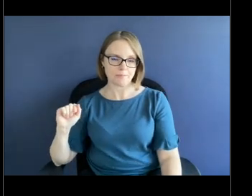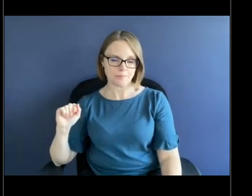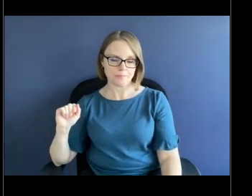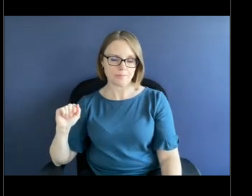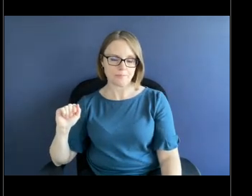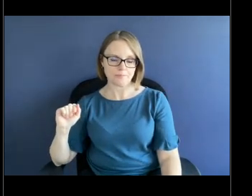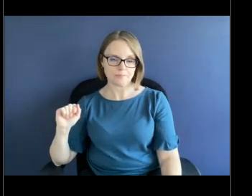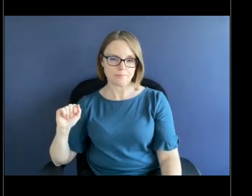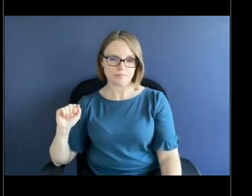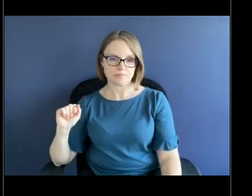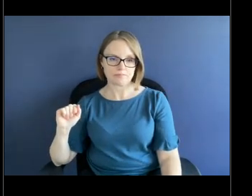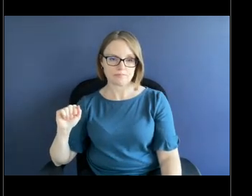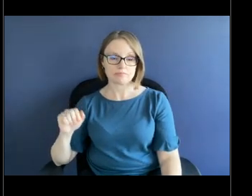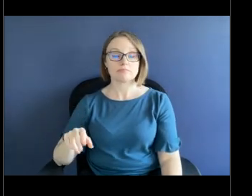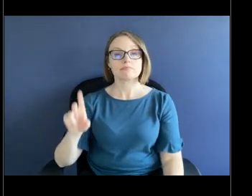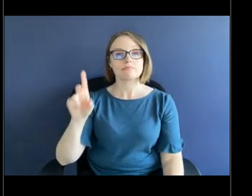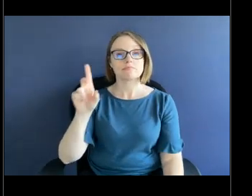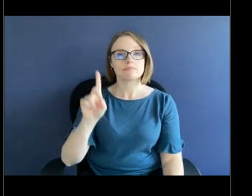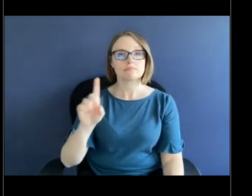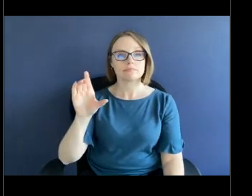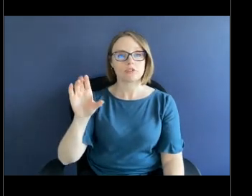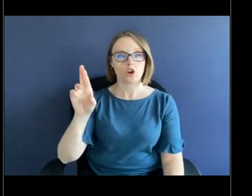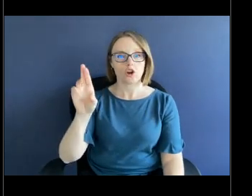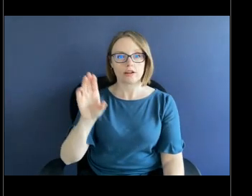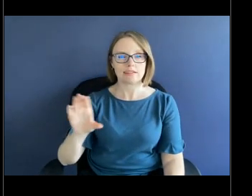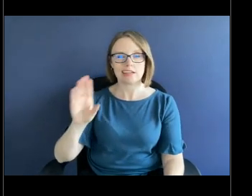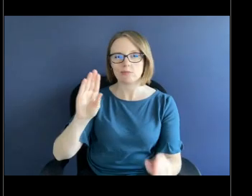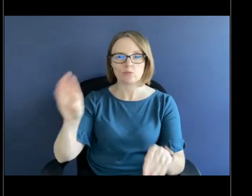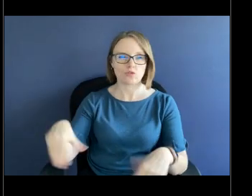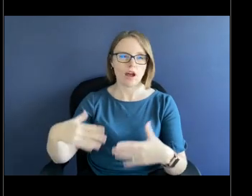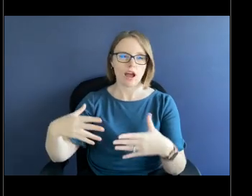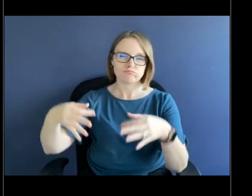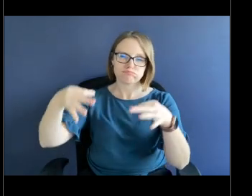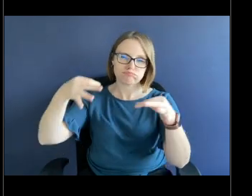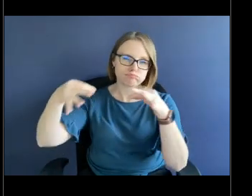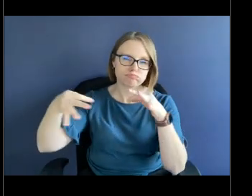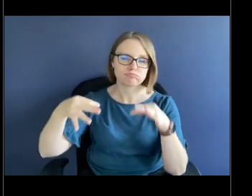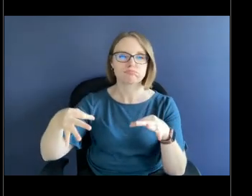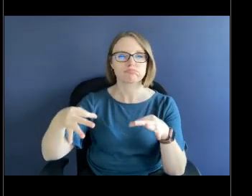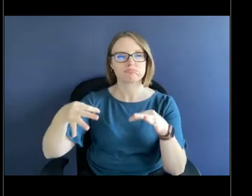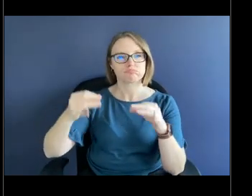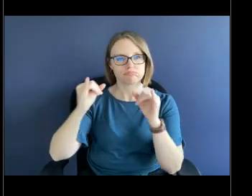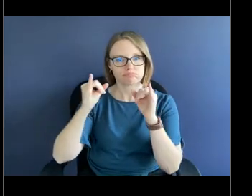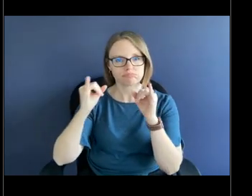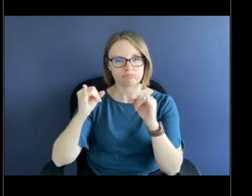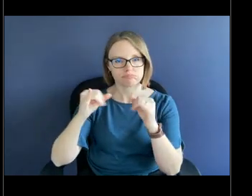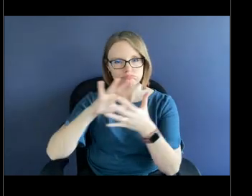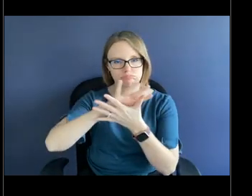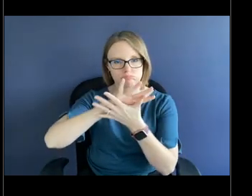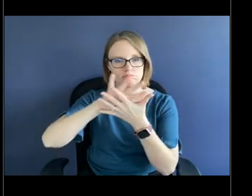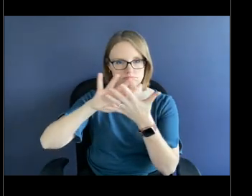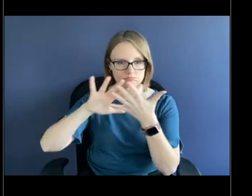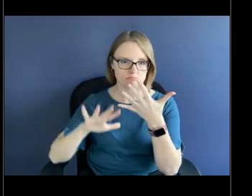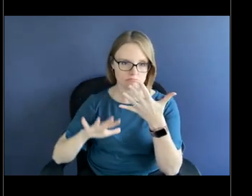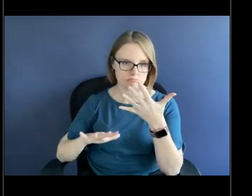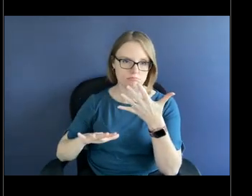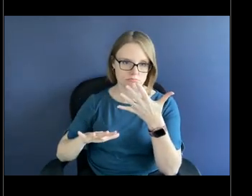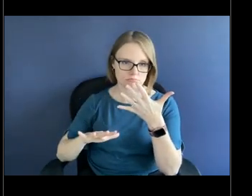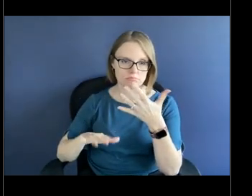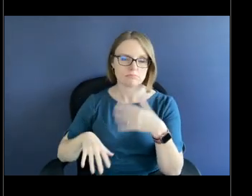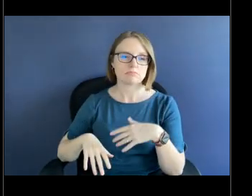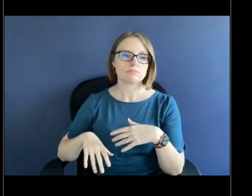The DCRC provides comprehensive and detailed instructions,